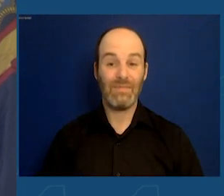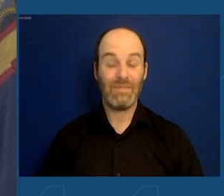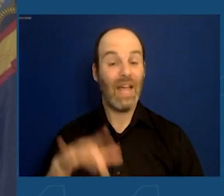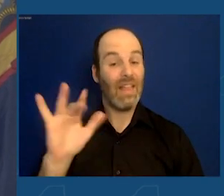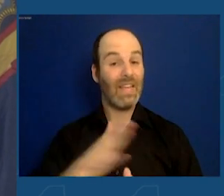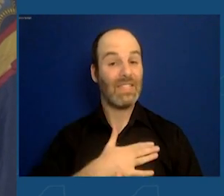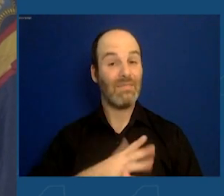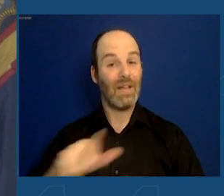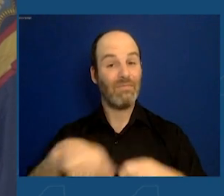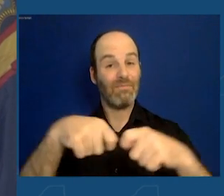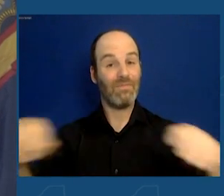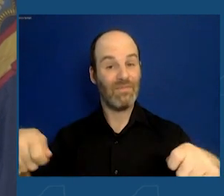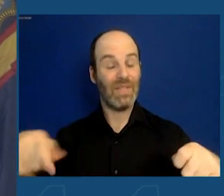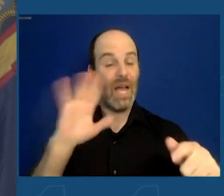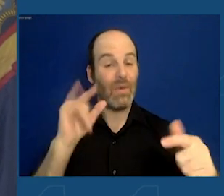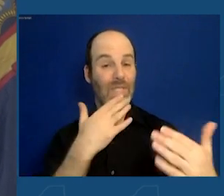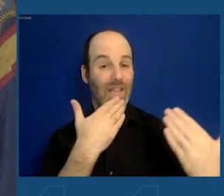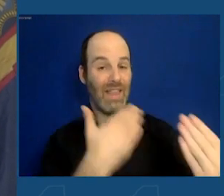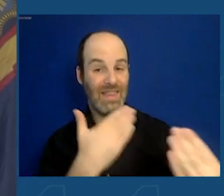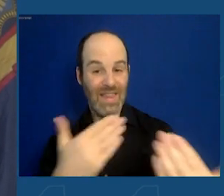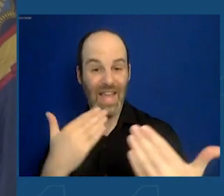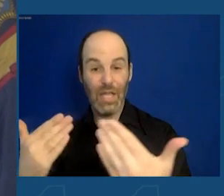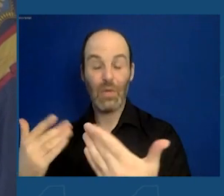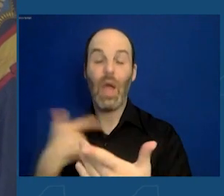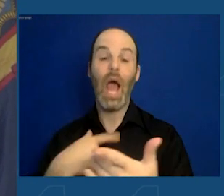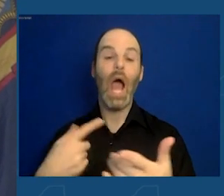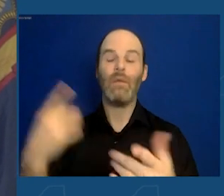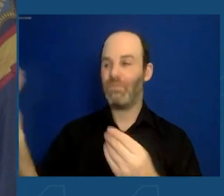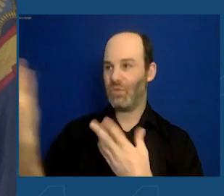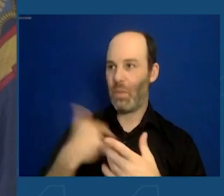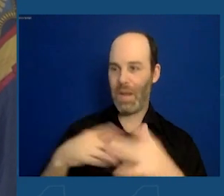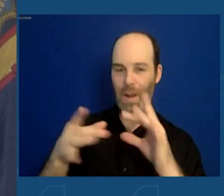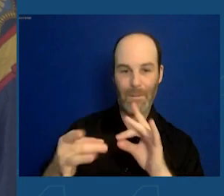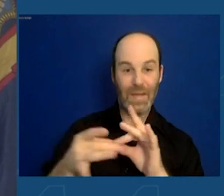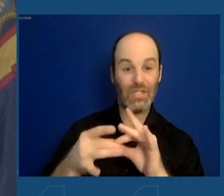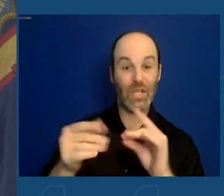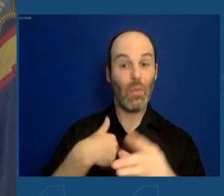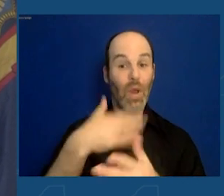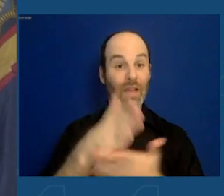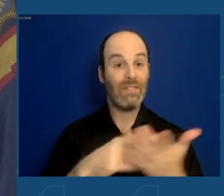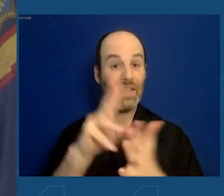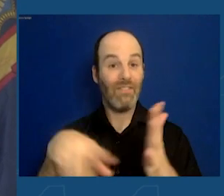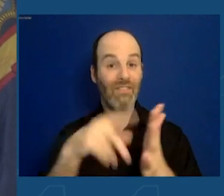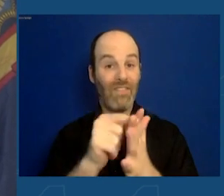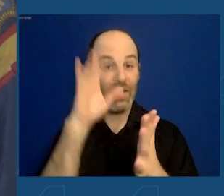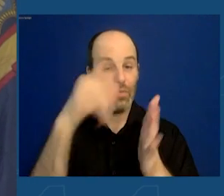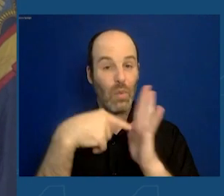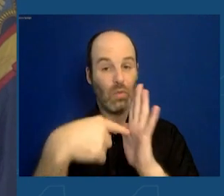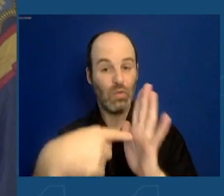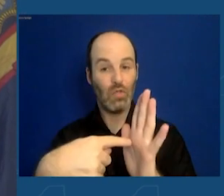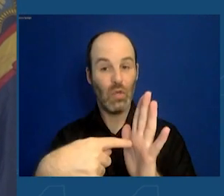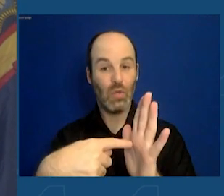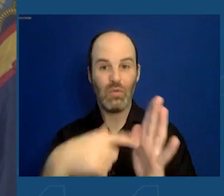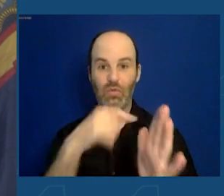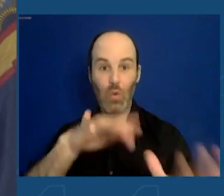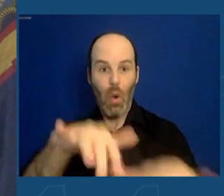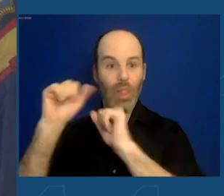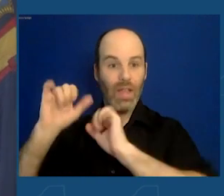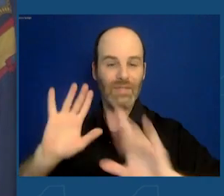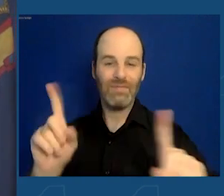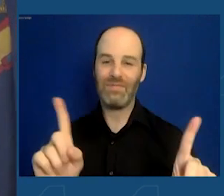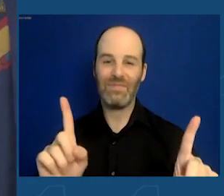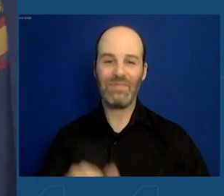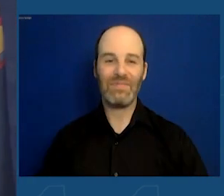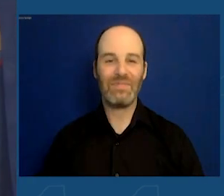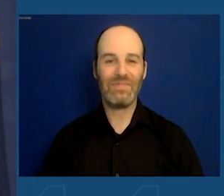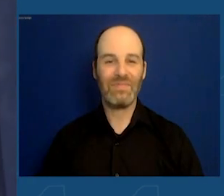say thank you. And I've been told to mention that we have some videos coming up, so don't leave yet.